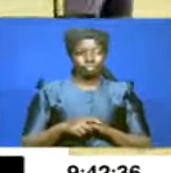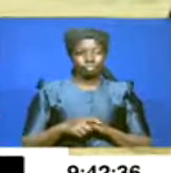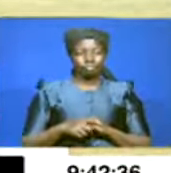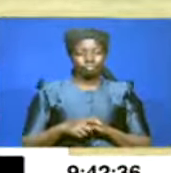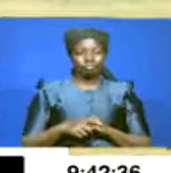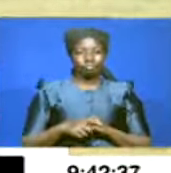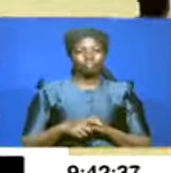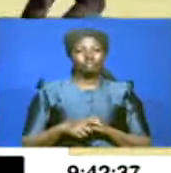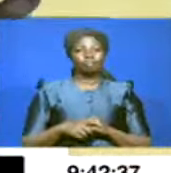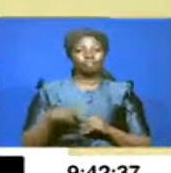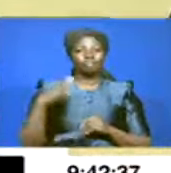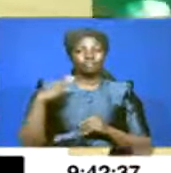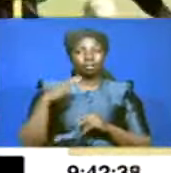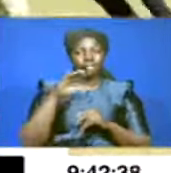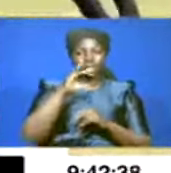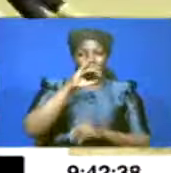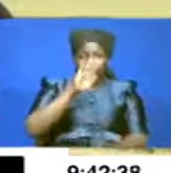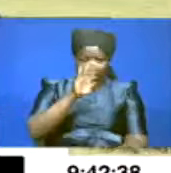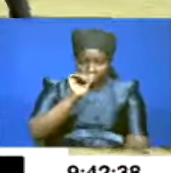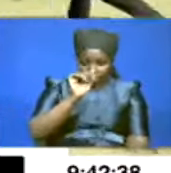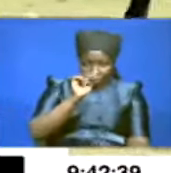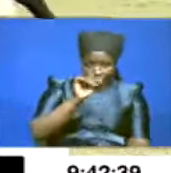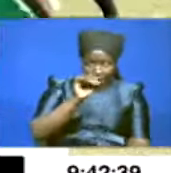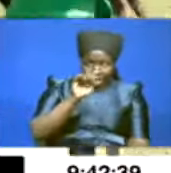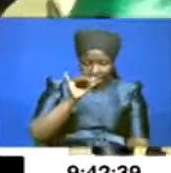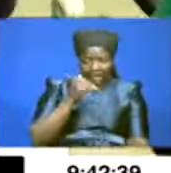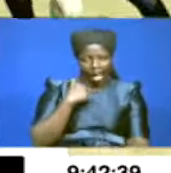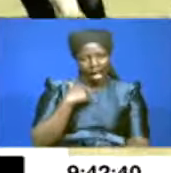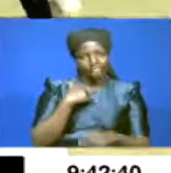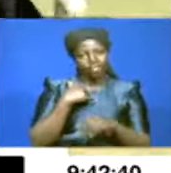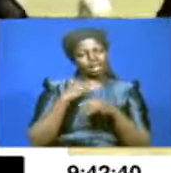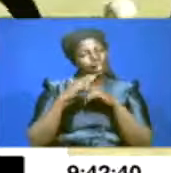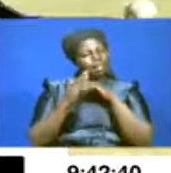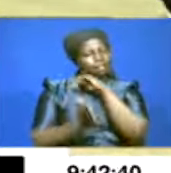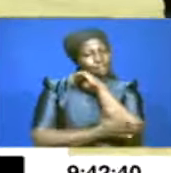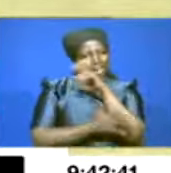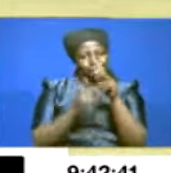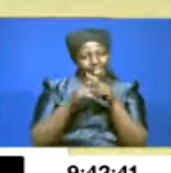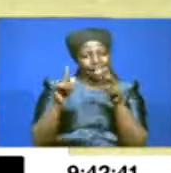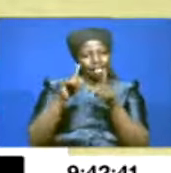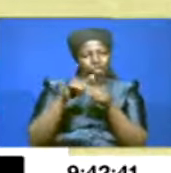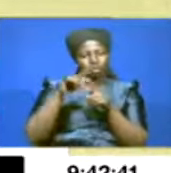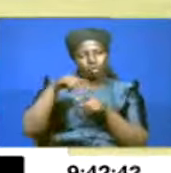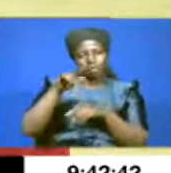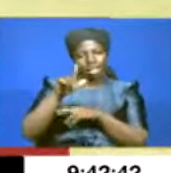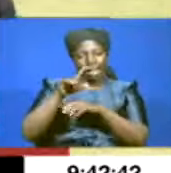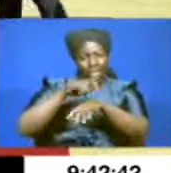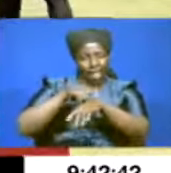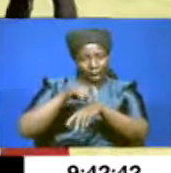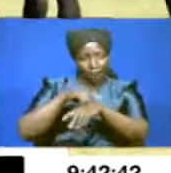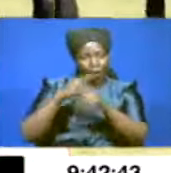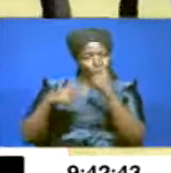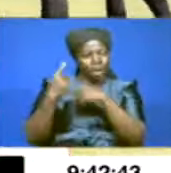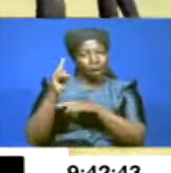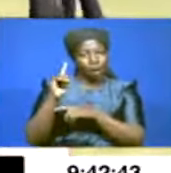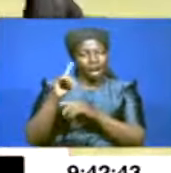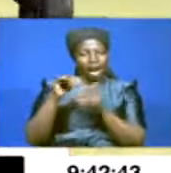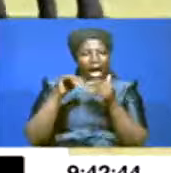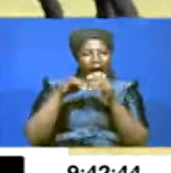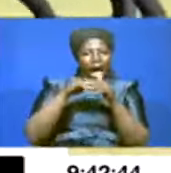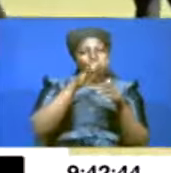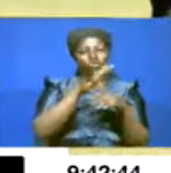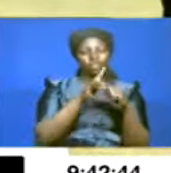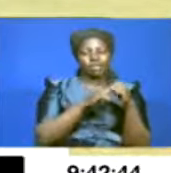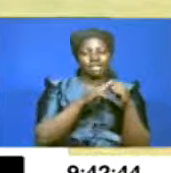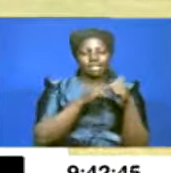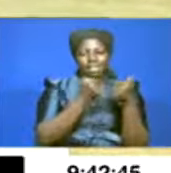Giants Bandari FC have had the worst start to a Premier League season, winning just 1 of the 6 matches they've played so far.